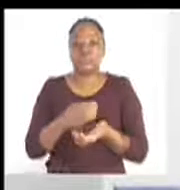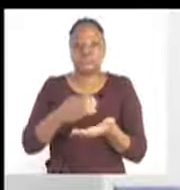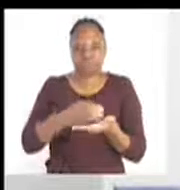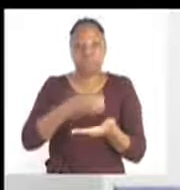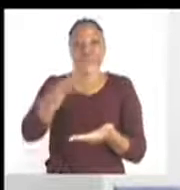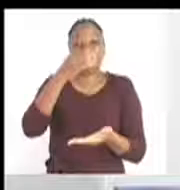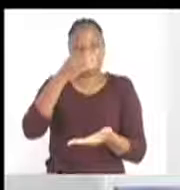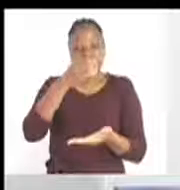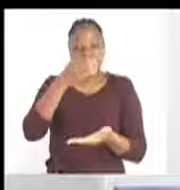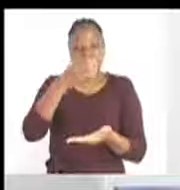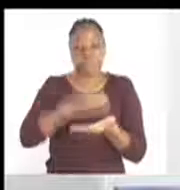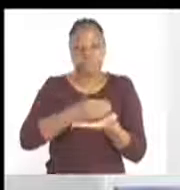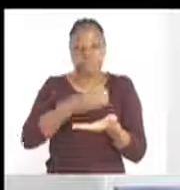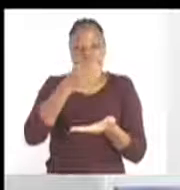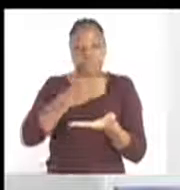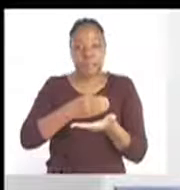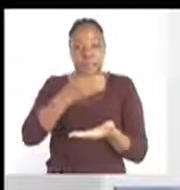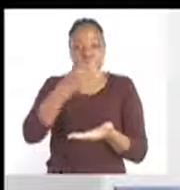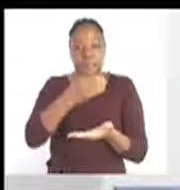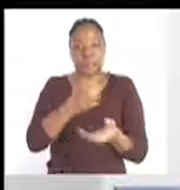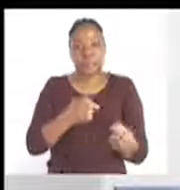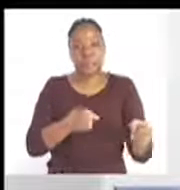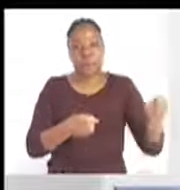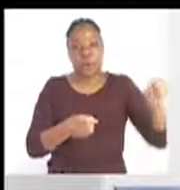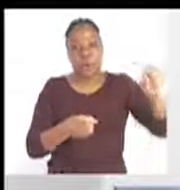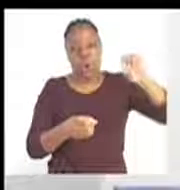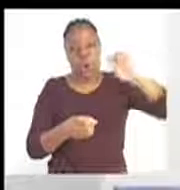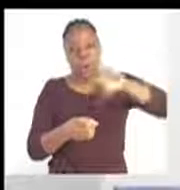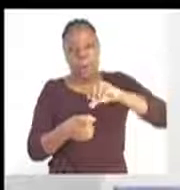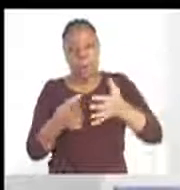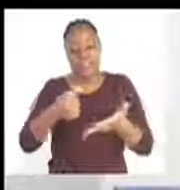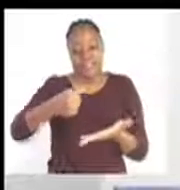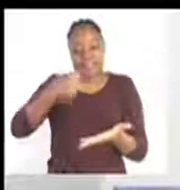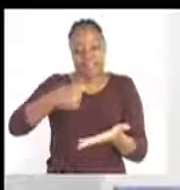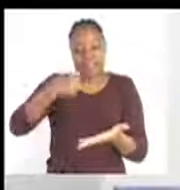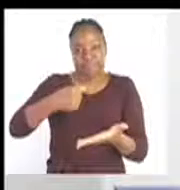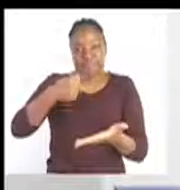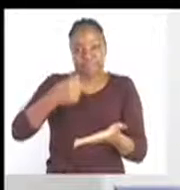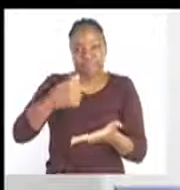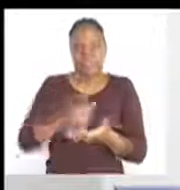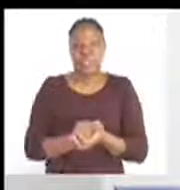bottle into the jug. So can we do that?